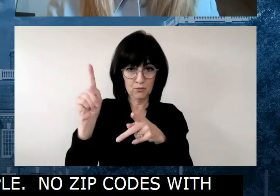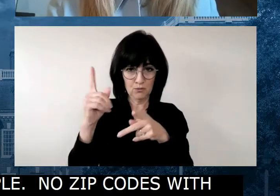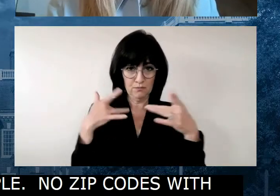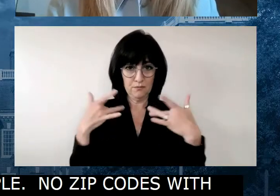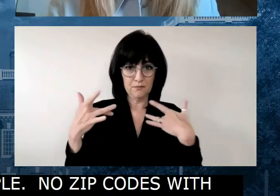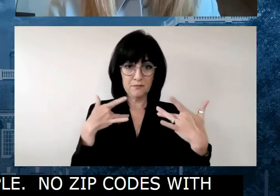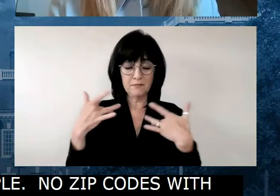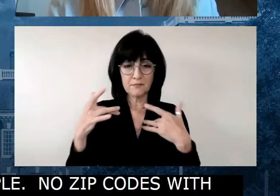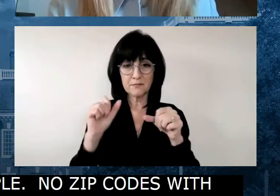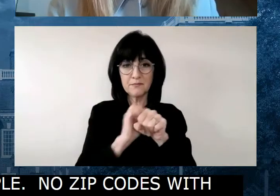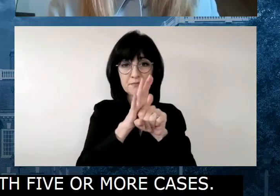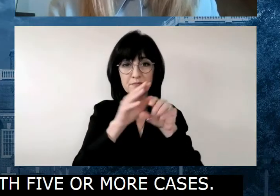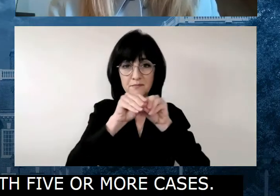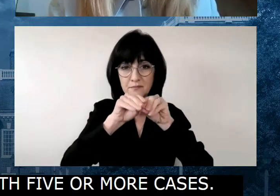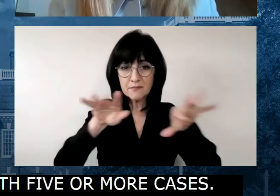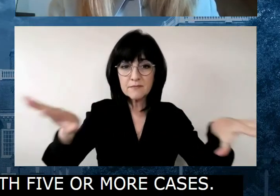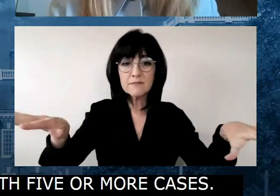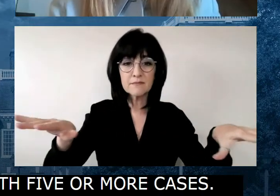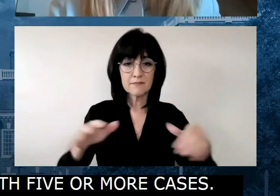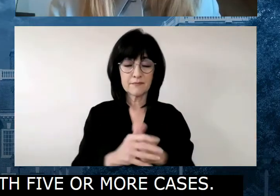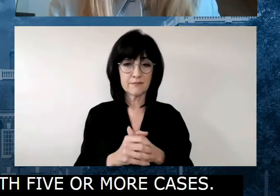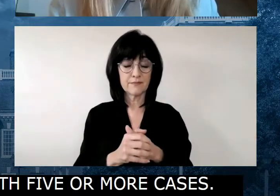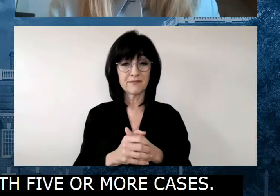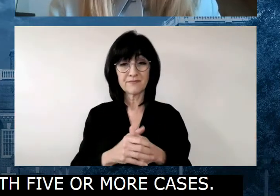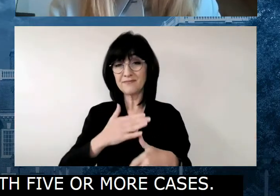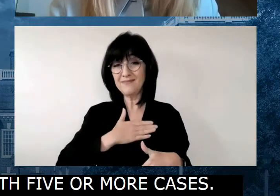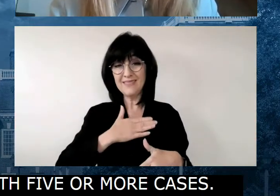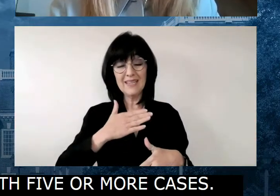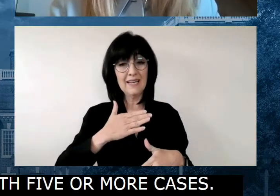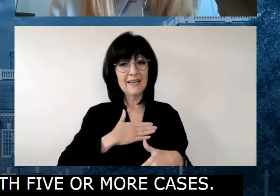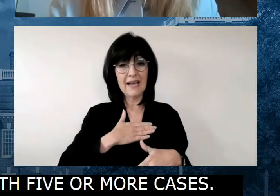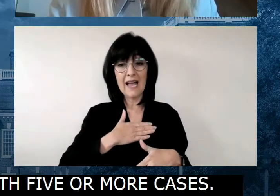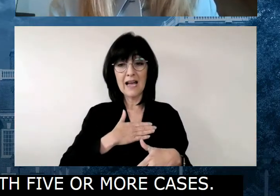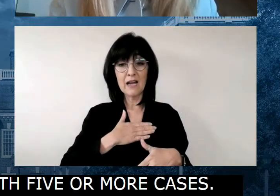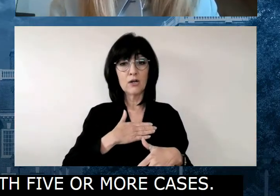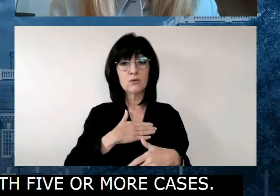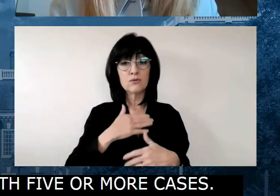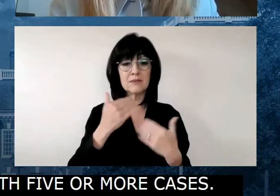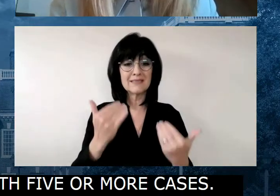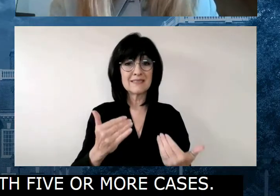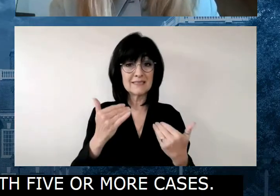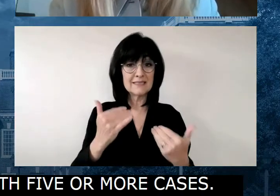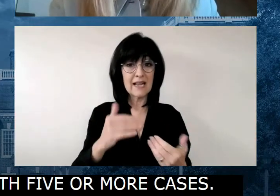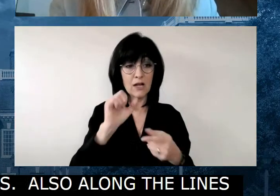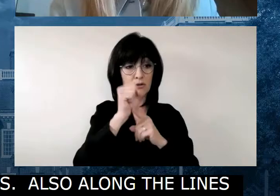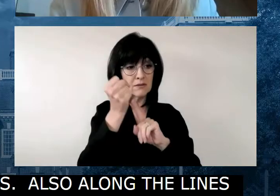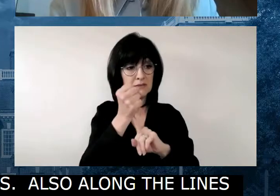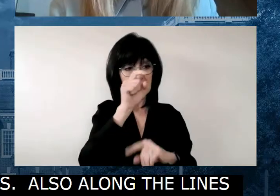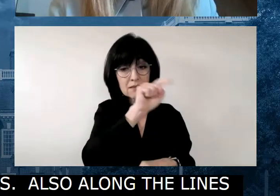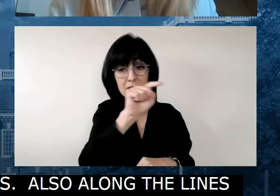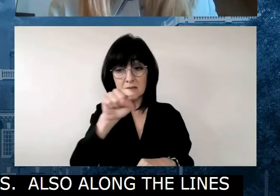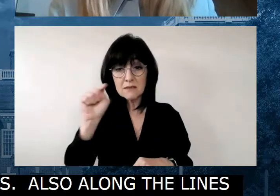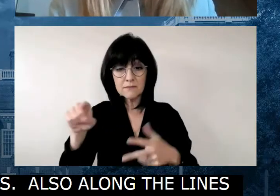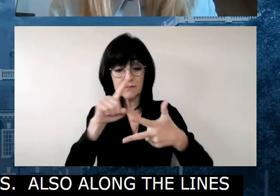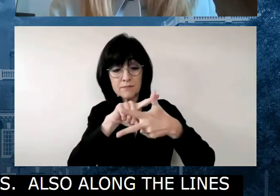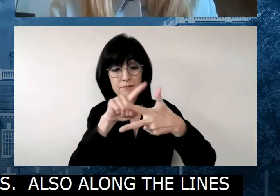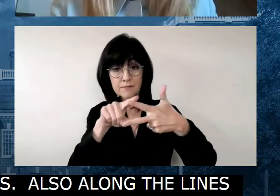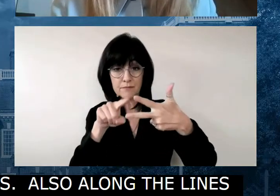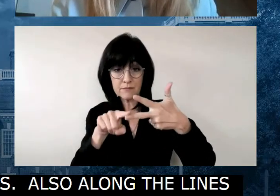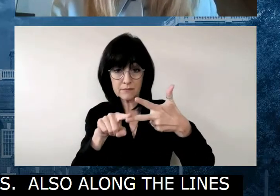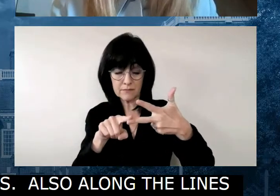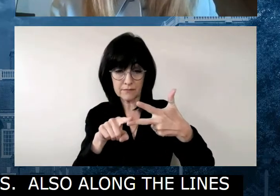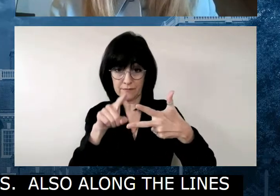the lines of good news, as the governor said, I mean, our case rates, our positivity rates have decreased in all 3 counties. Kent County saw